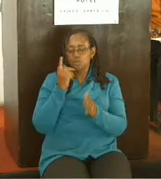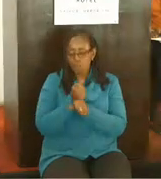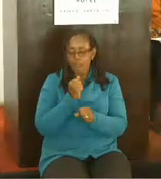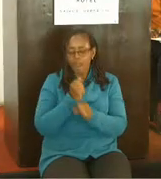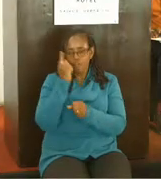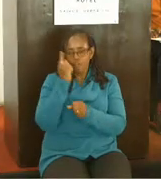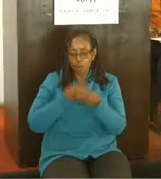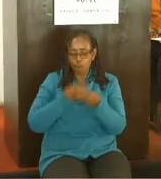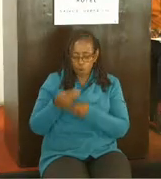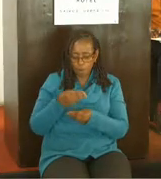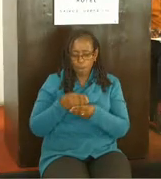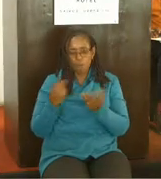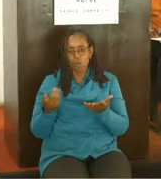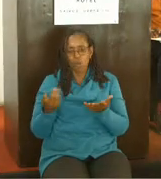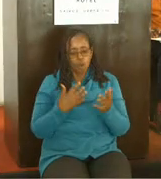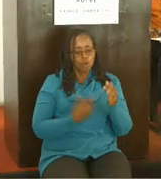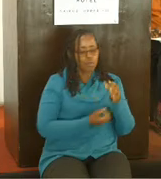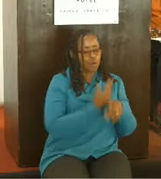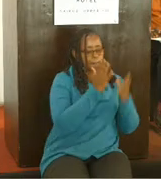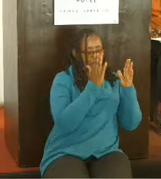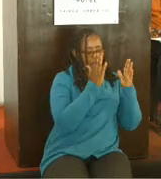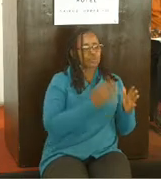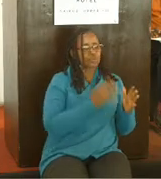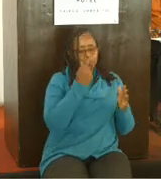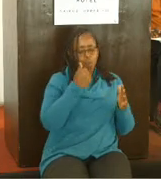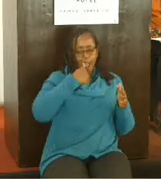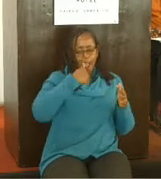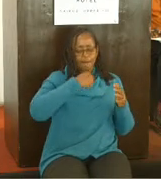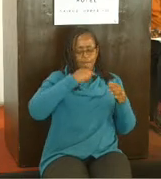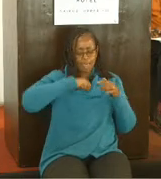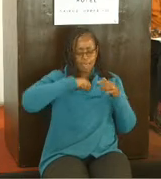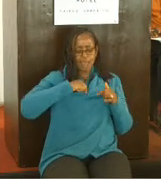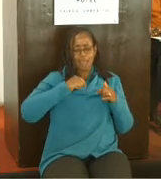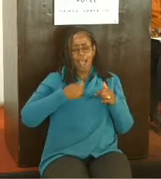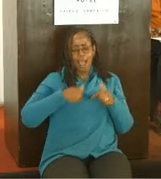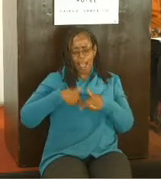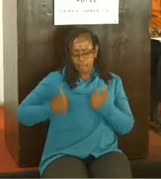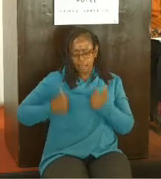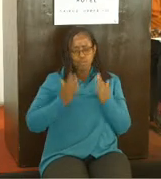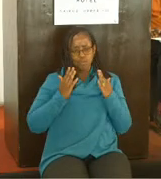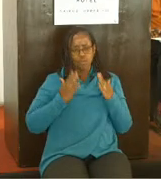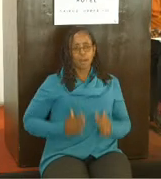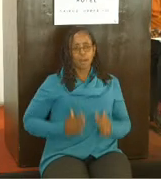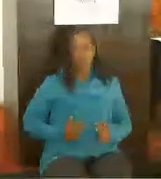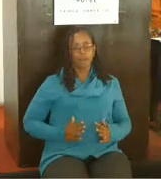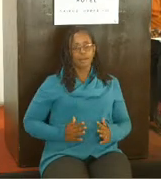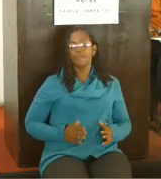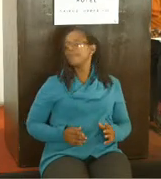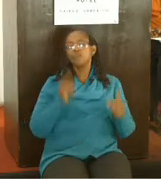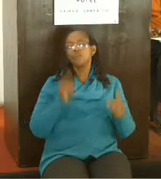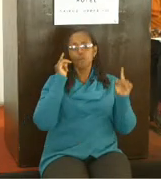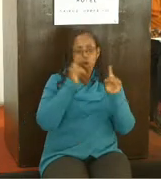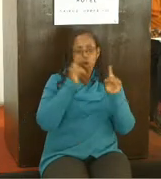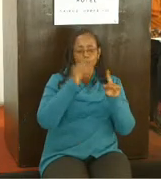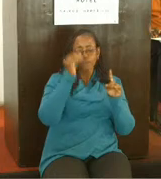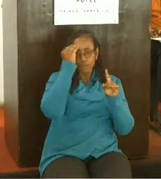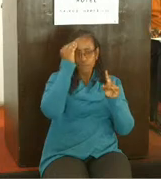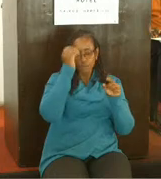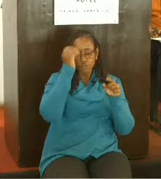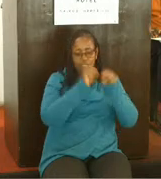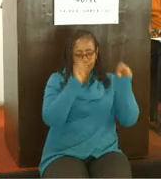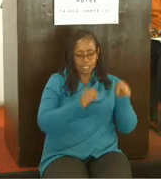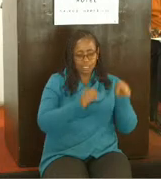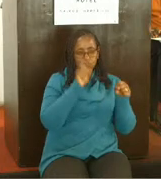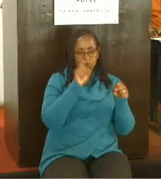economy or do we want to produce a person who has utu because for me I would say the goal of the education system should be